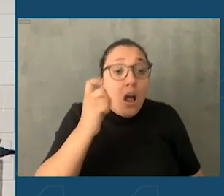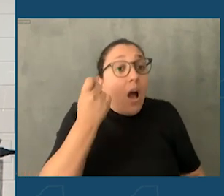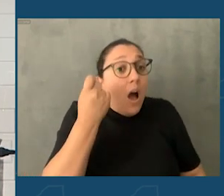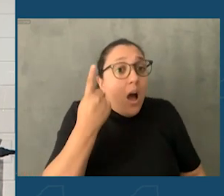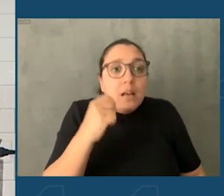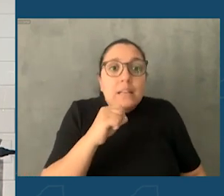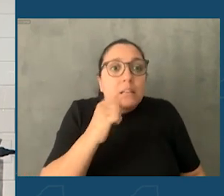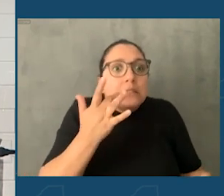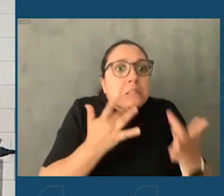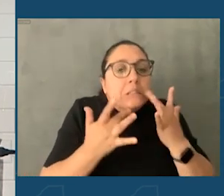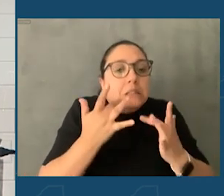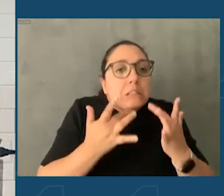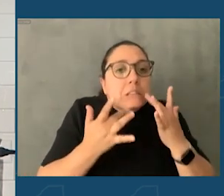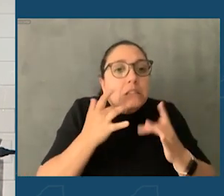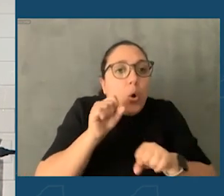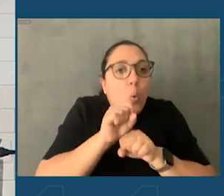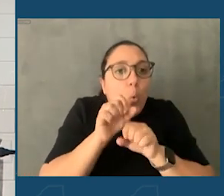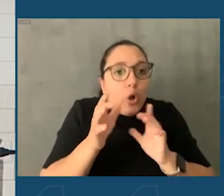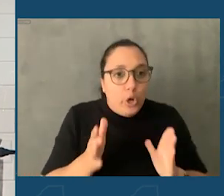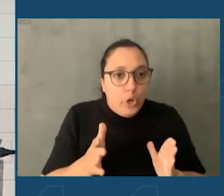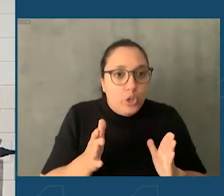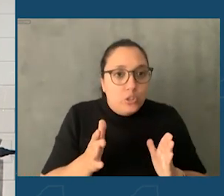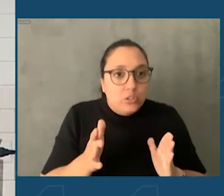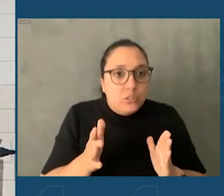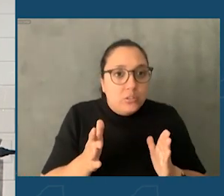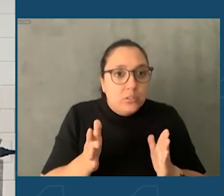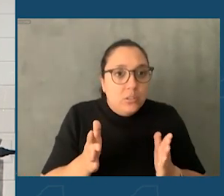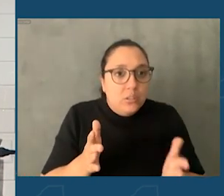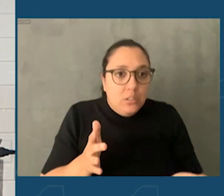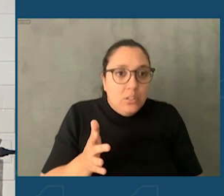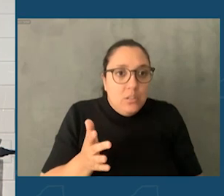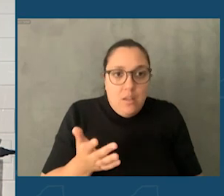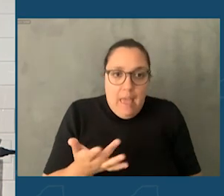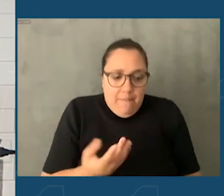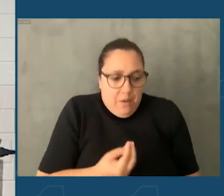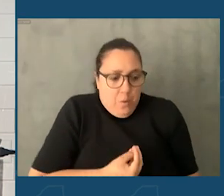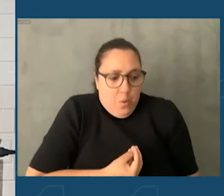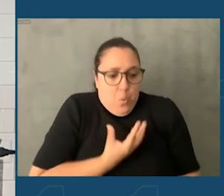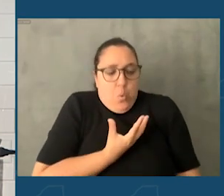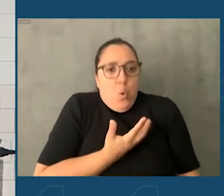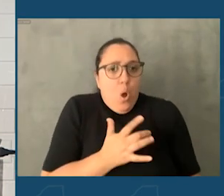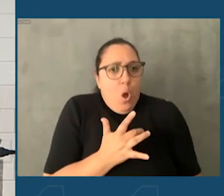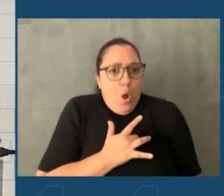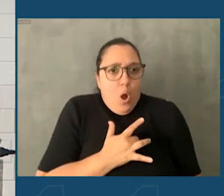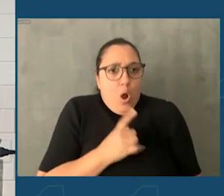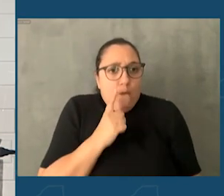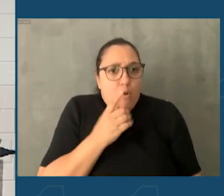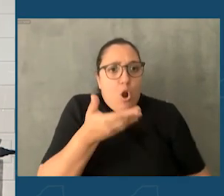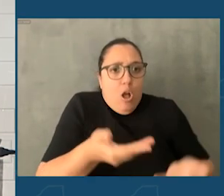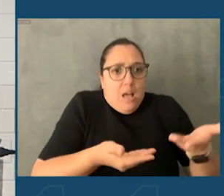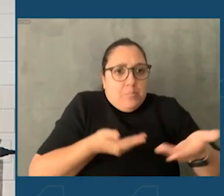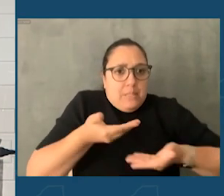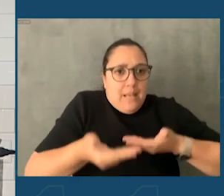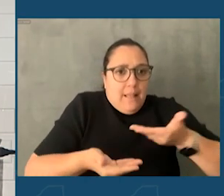workers who have a heart for hospitality, who have a work ethic for all the jobs that we could make available.